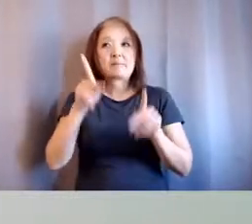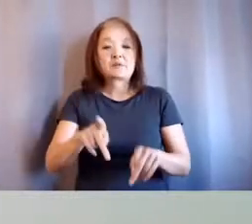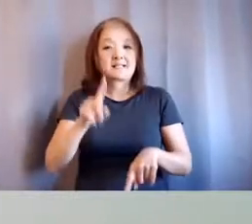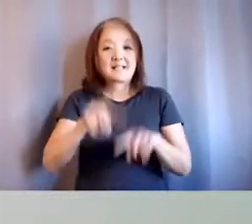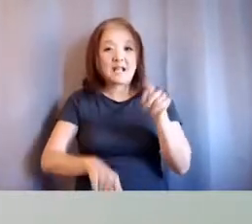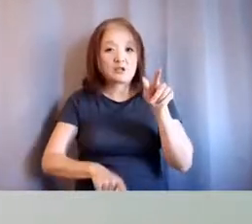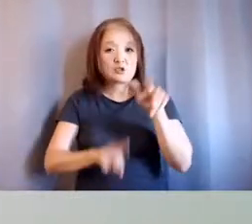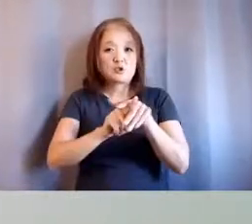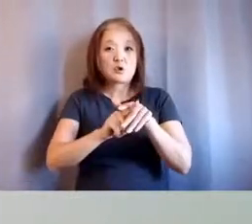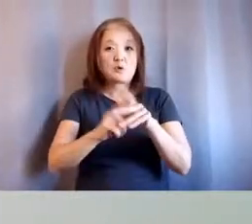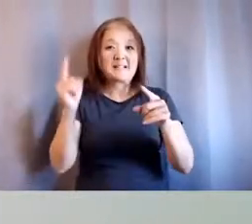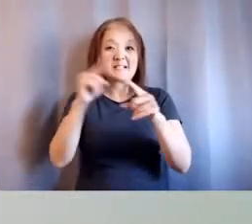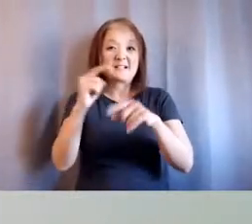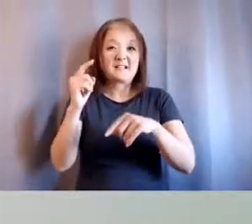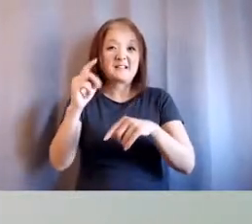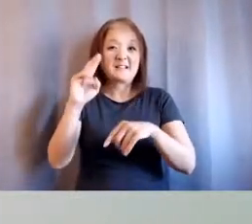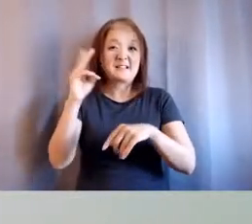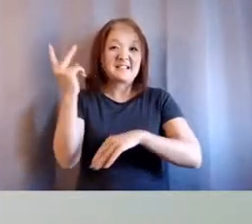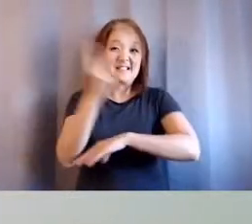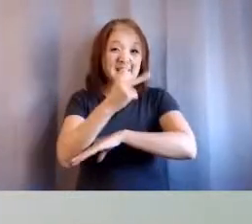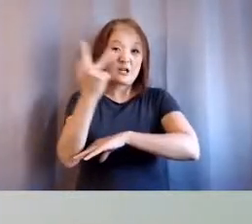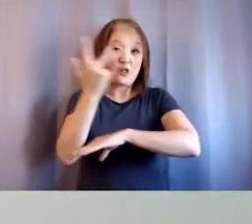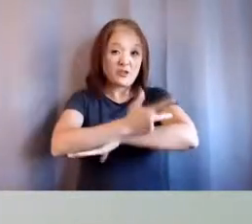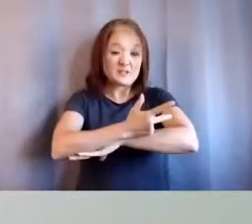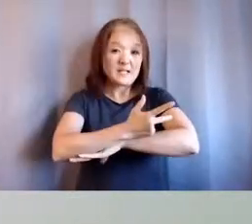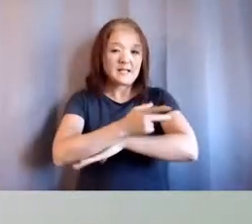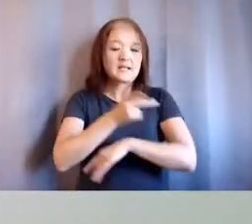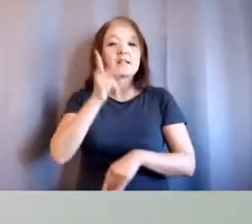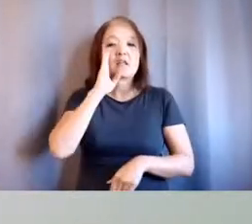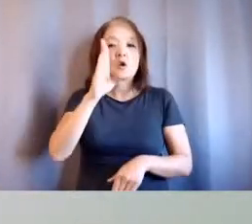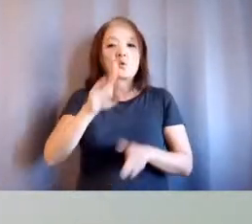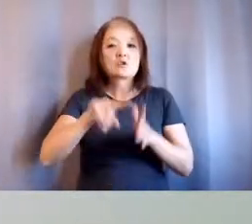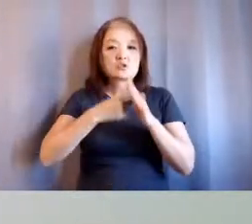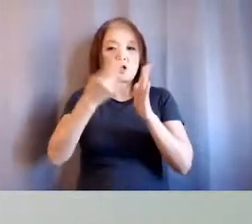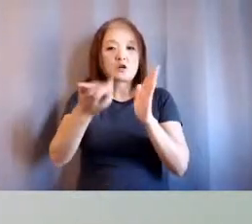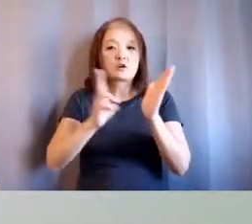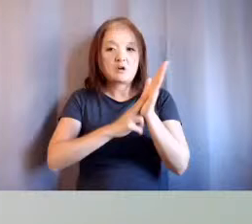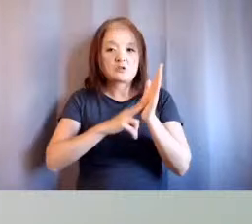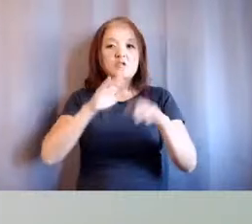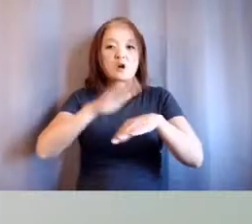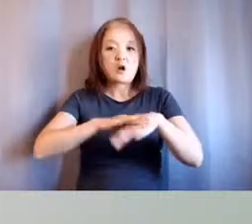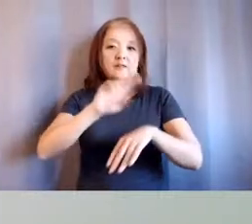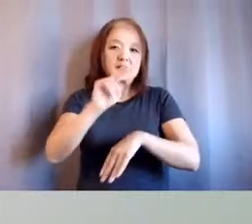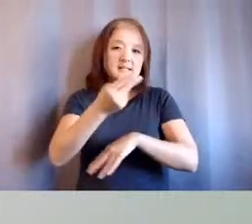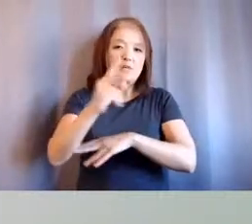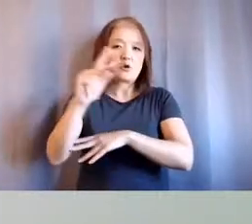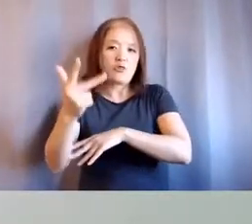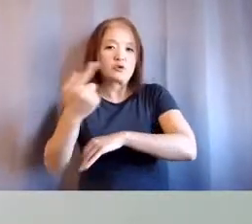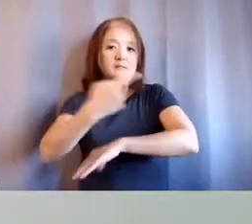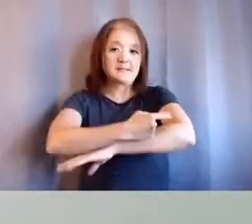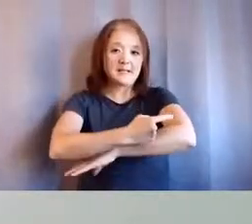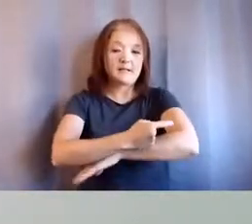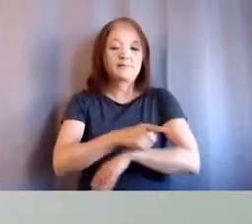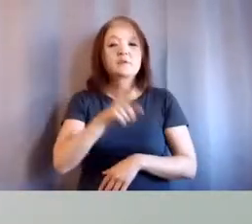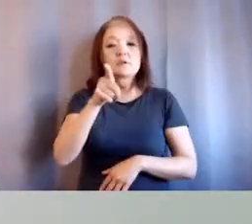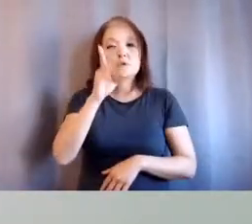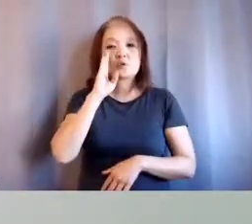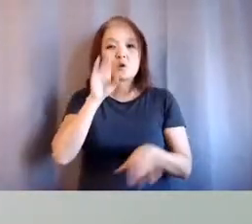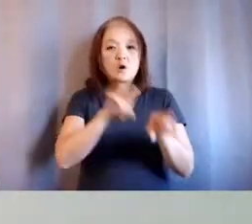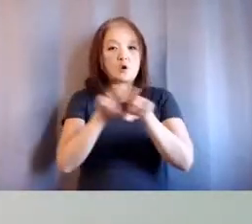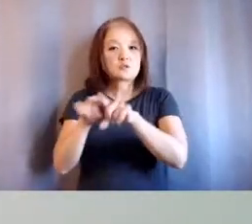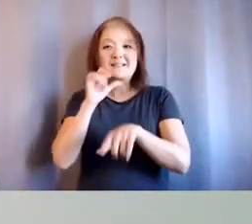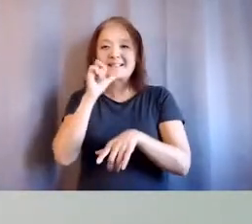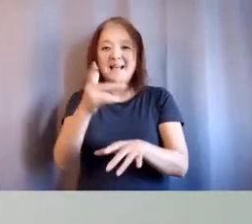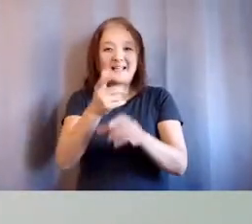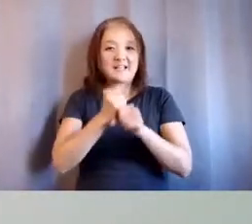what typically happens is then they will start your contract on that second or third day. You also will not get your 18